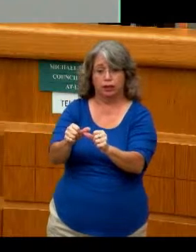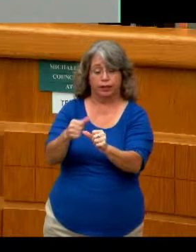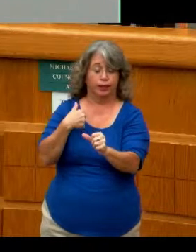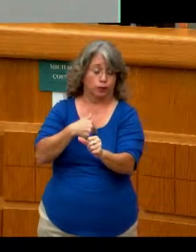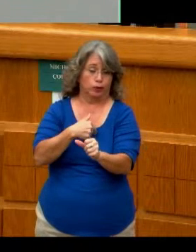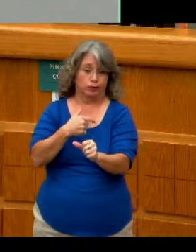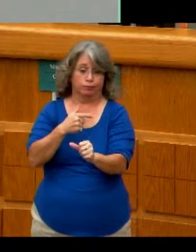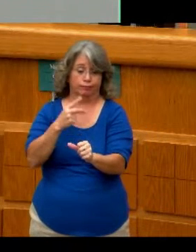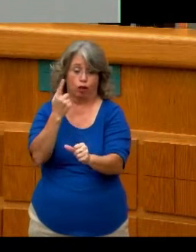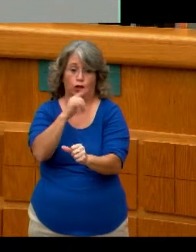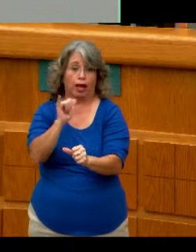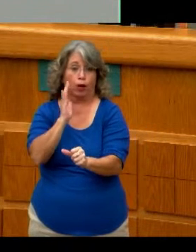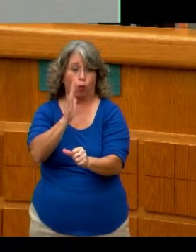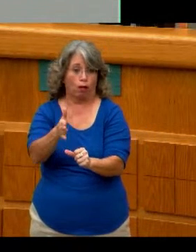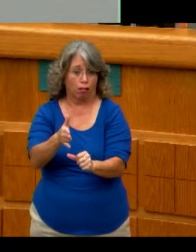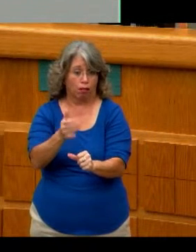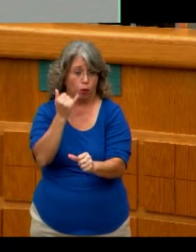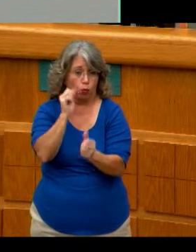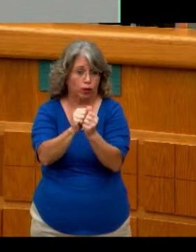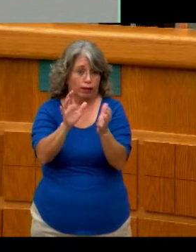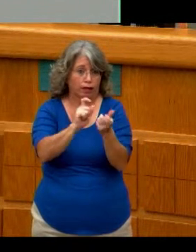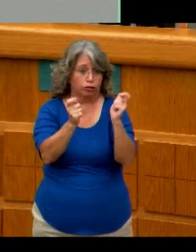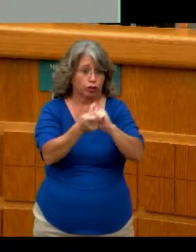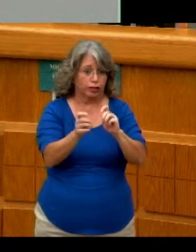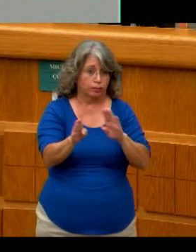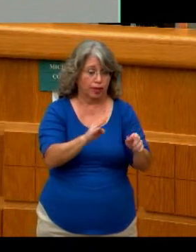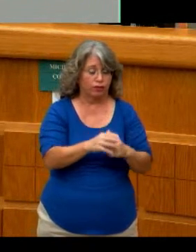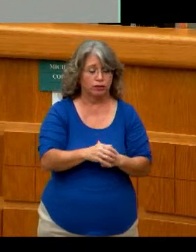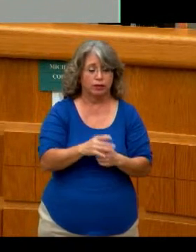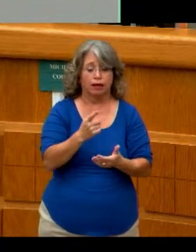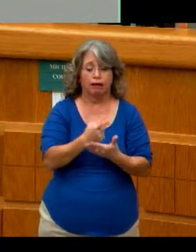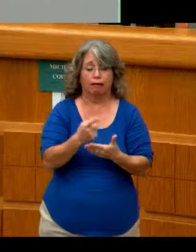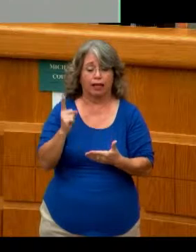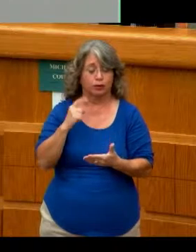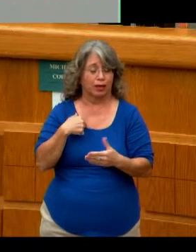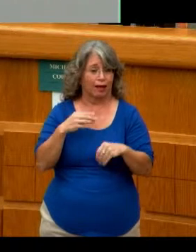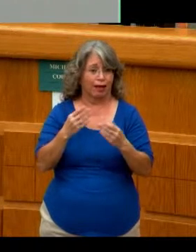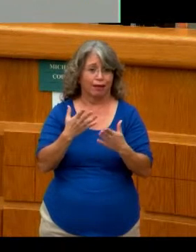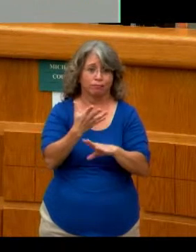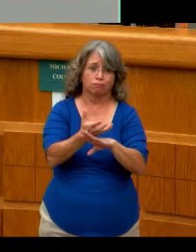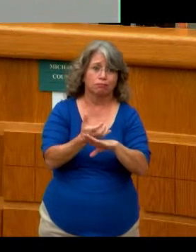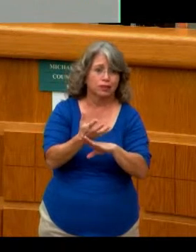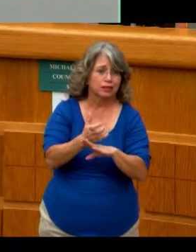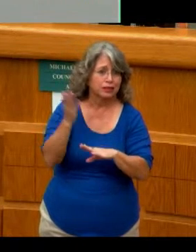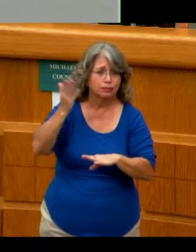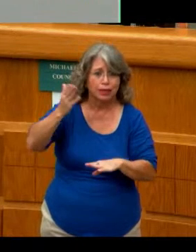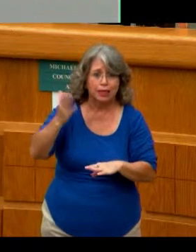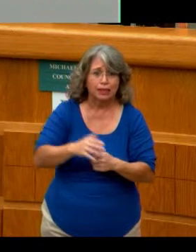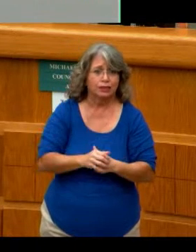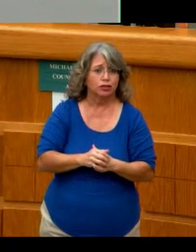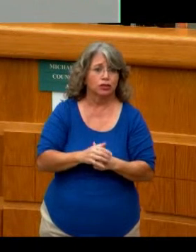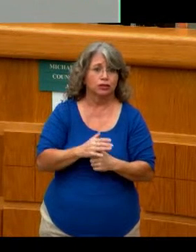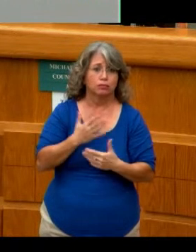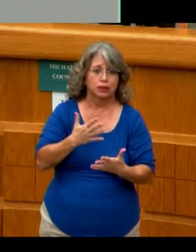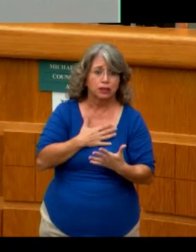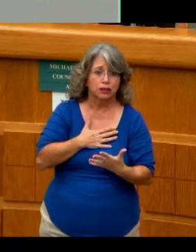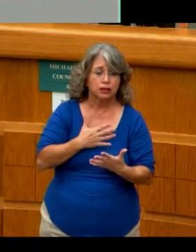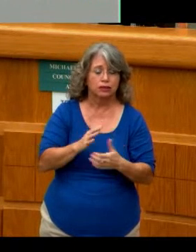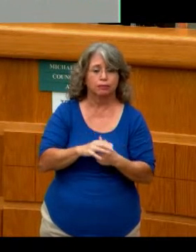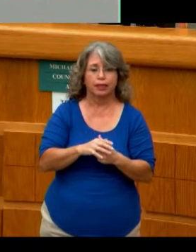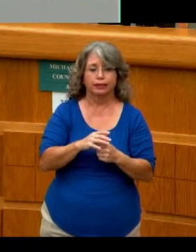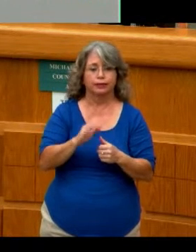path, which we probably will unless we change our behaviors, and from last week, I gave a